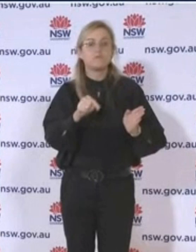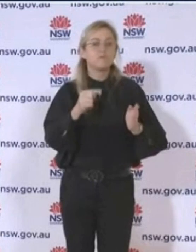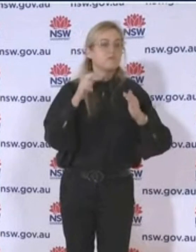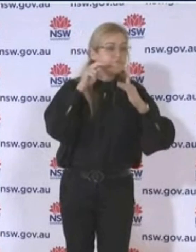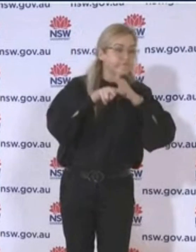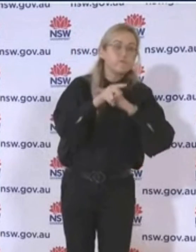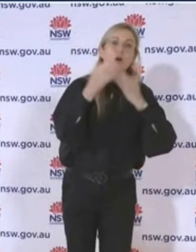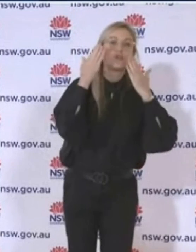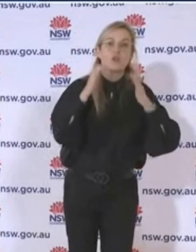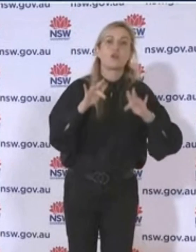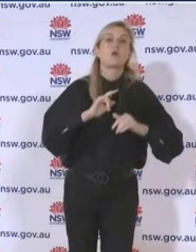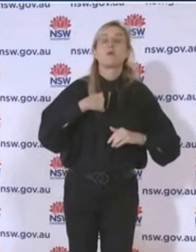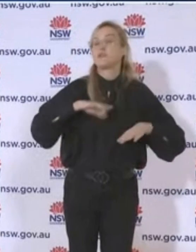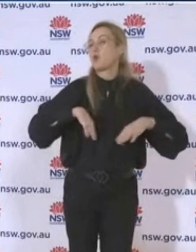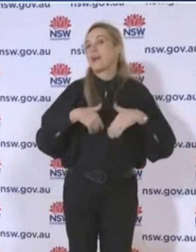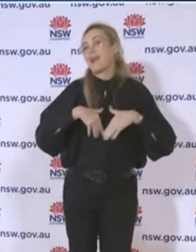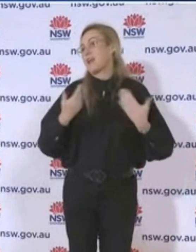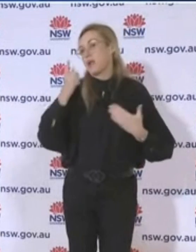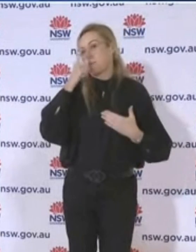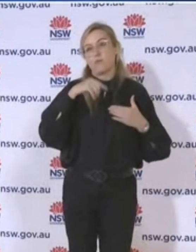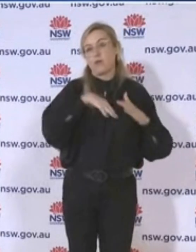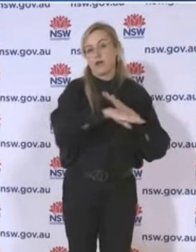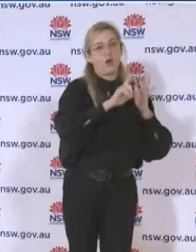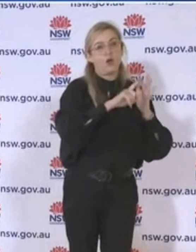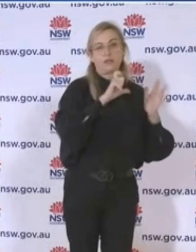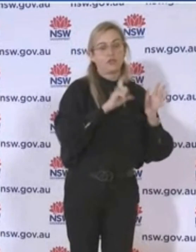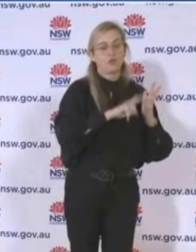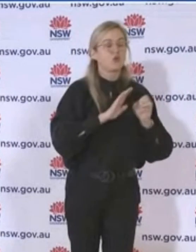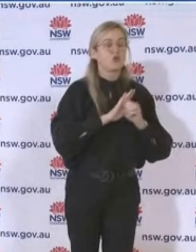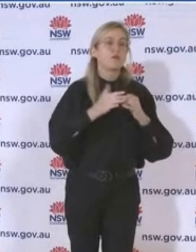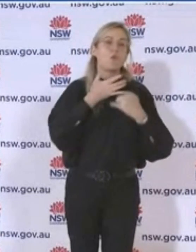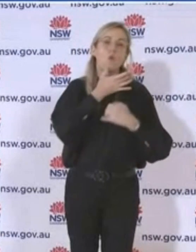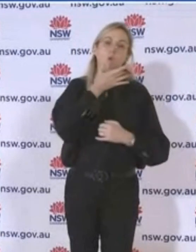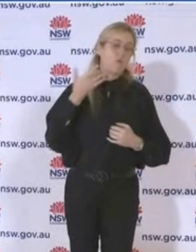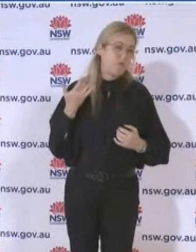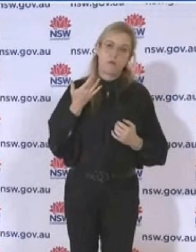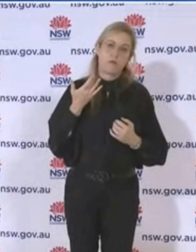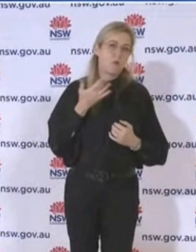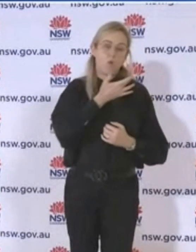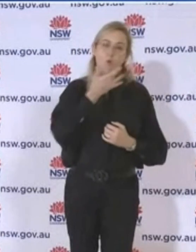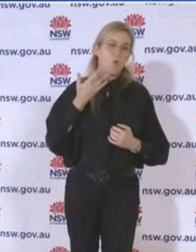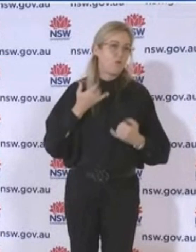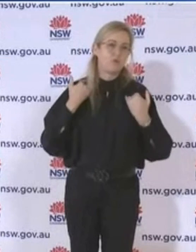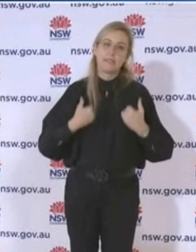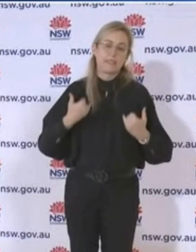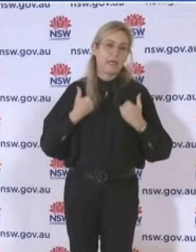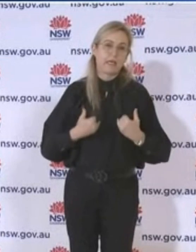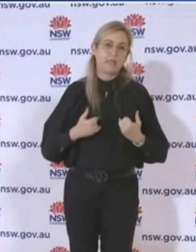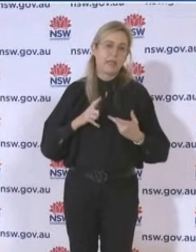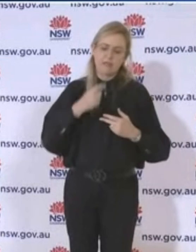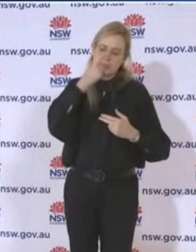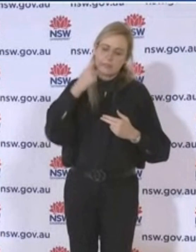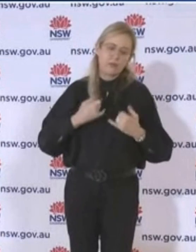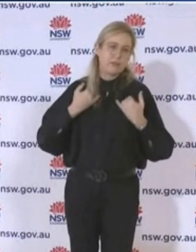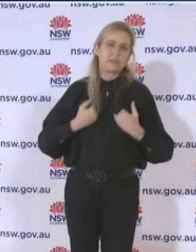don't want anyone to have to go through that. COVID is a horrible disease, especially when you get it in a serious way. It's a horrible existence.